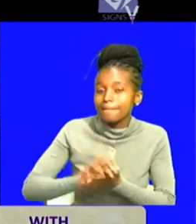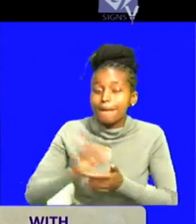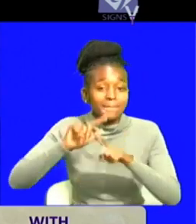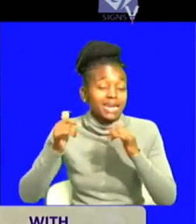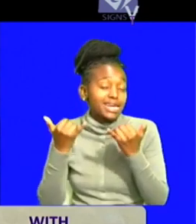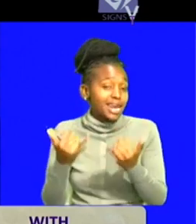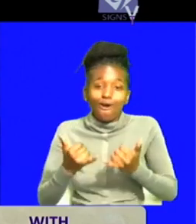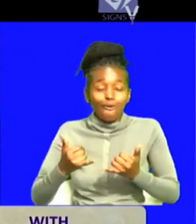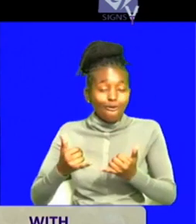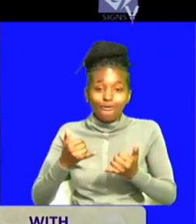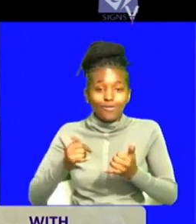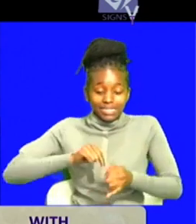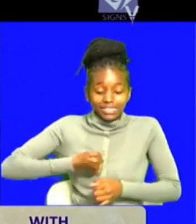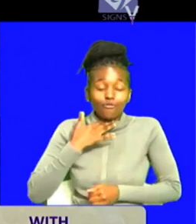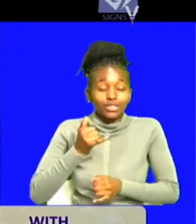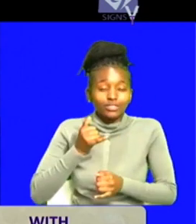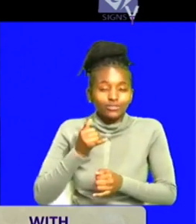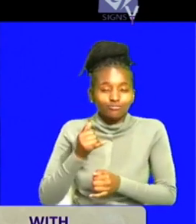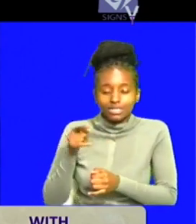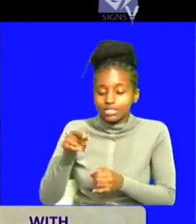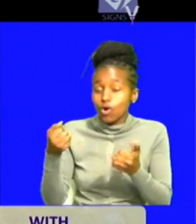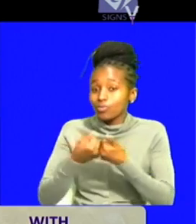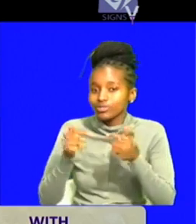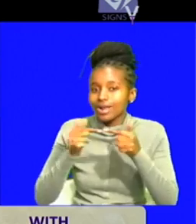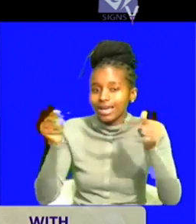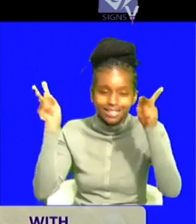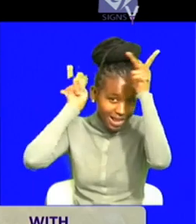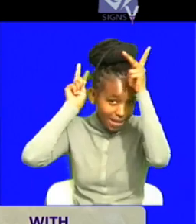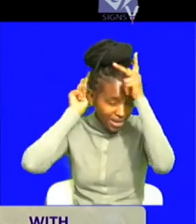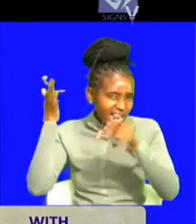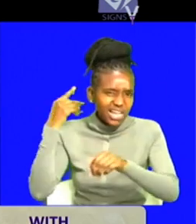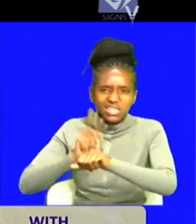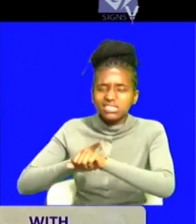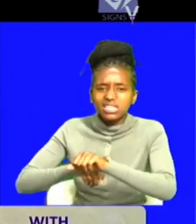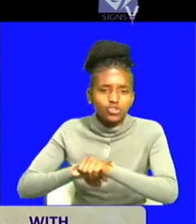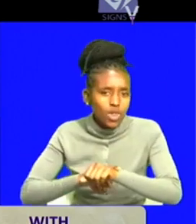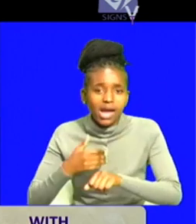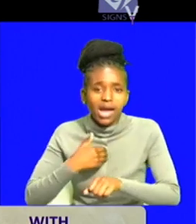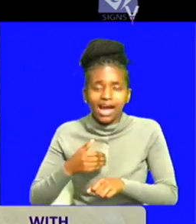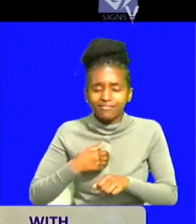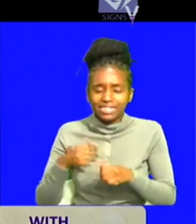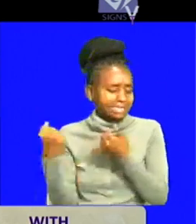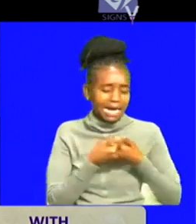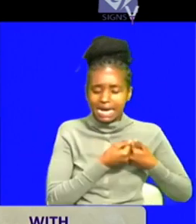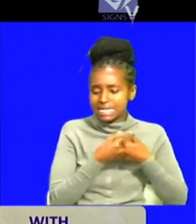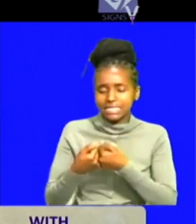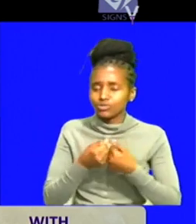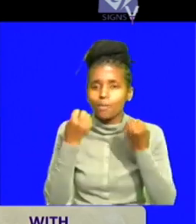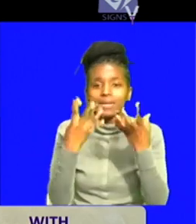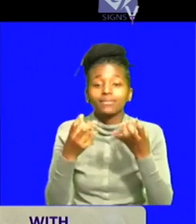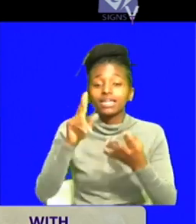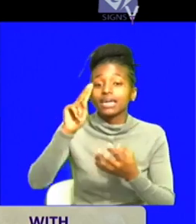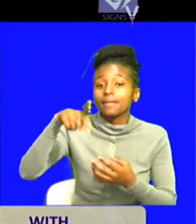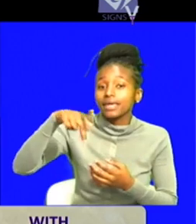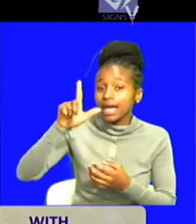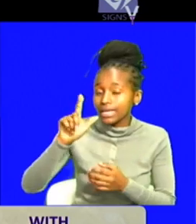round, of course, against Kakamega Homeboyz. Remember last season, Kakamega Homeboyz did provide a big challenge to most of the KPL teams because